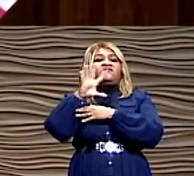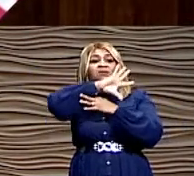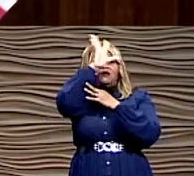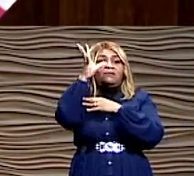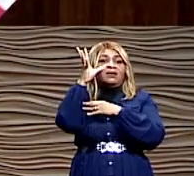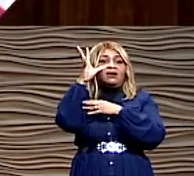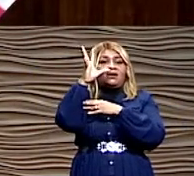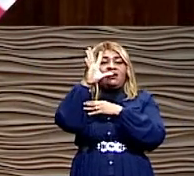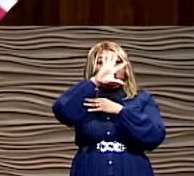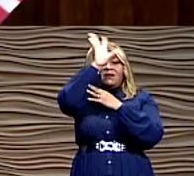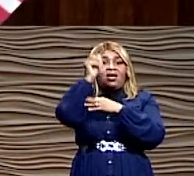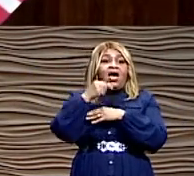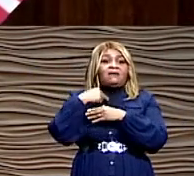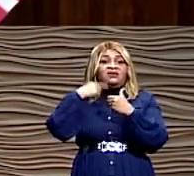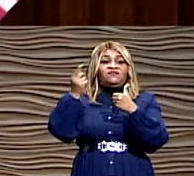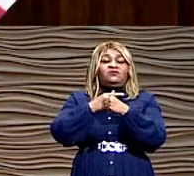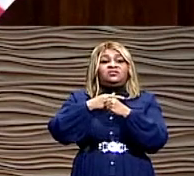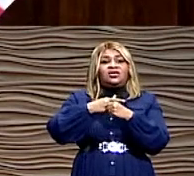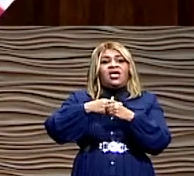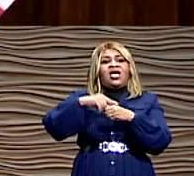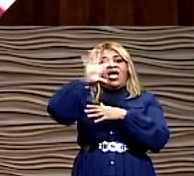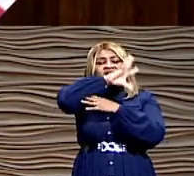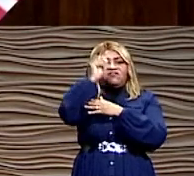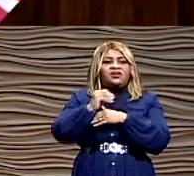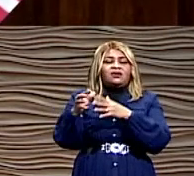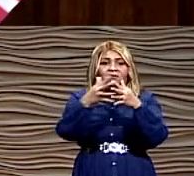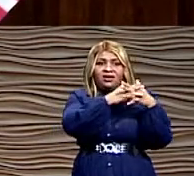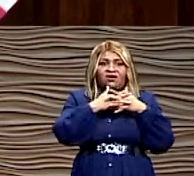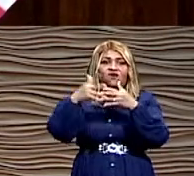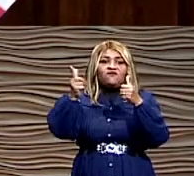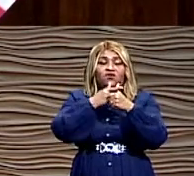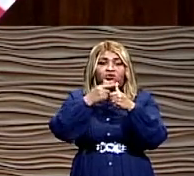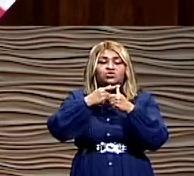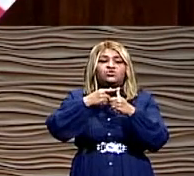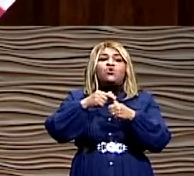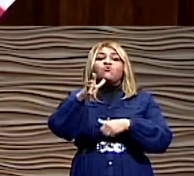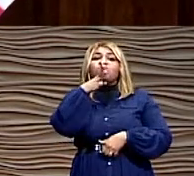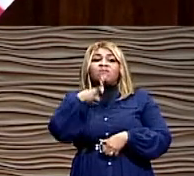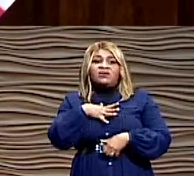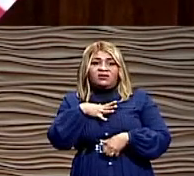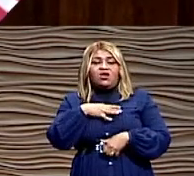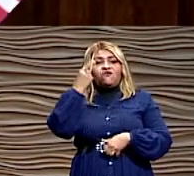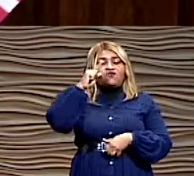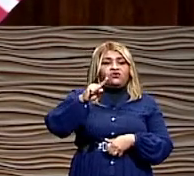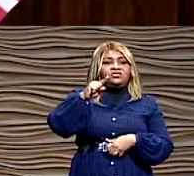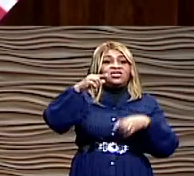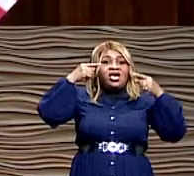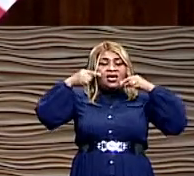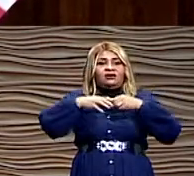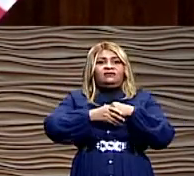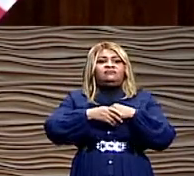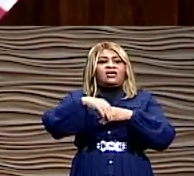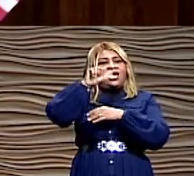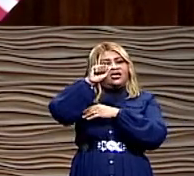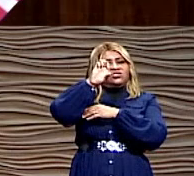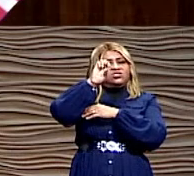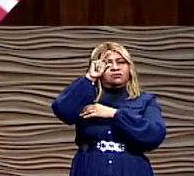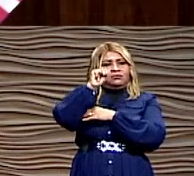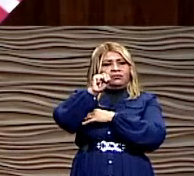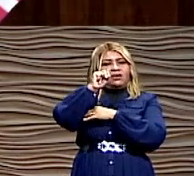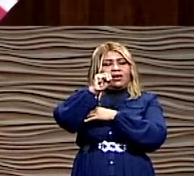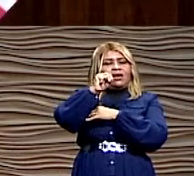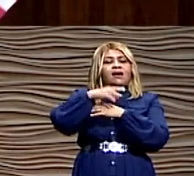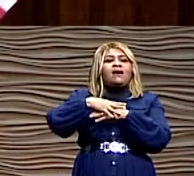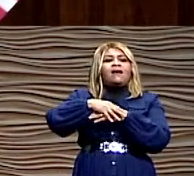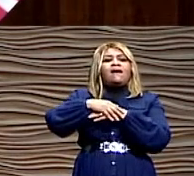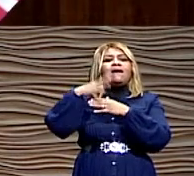I became the first African-American, the first woman, and the first Indian-American to be Vice President of the United States of